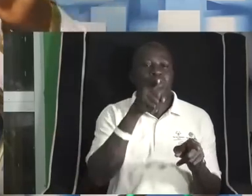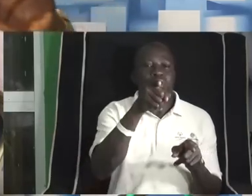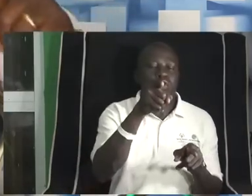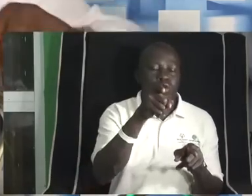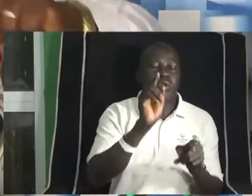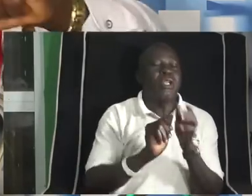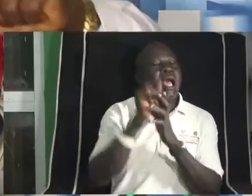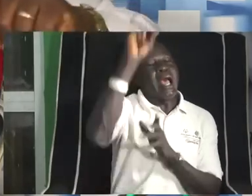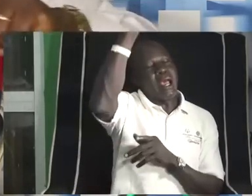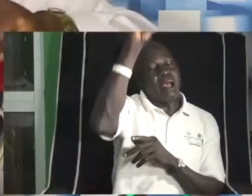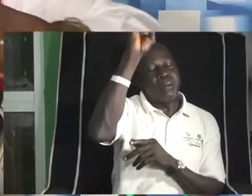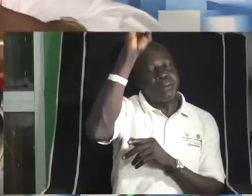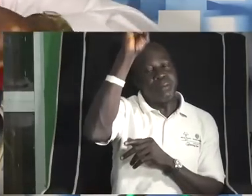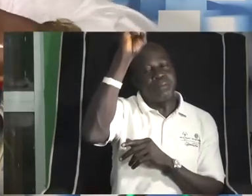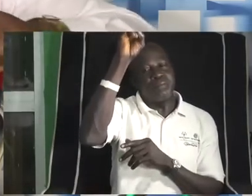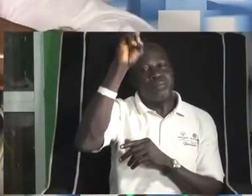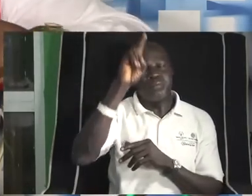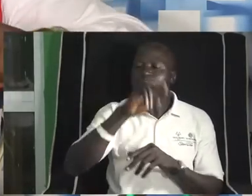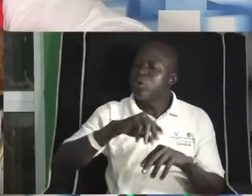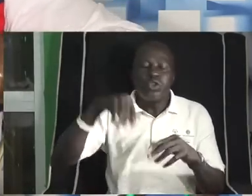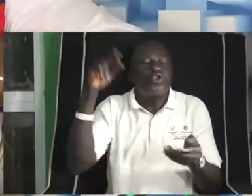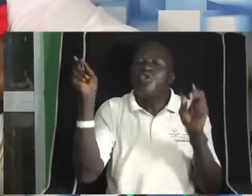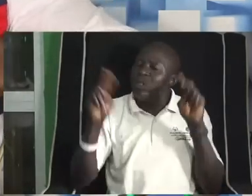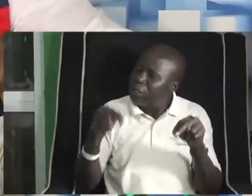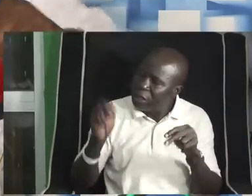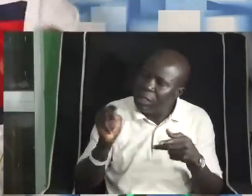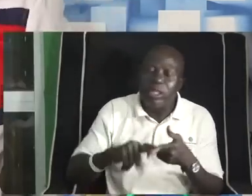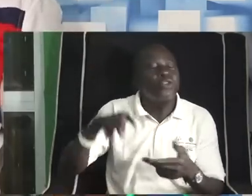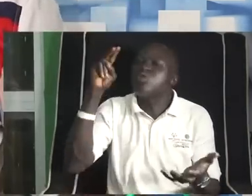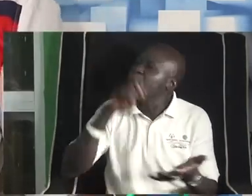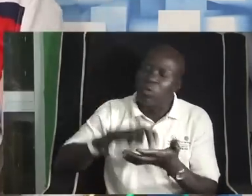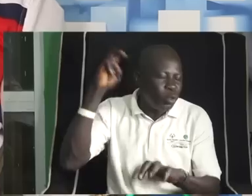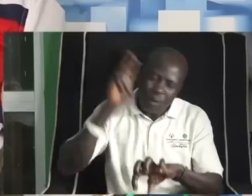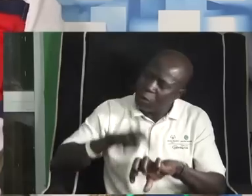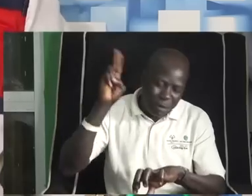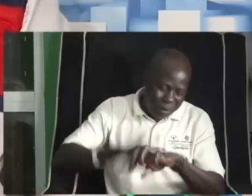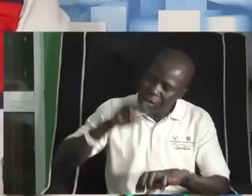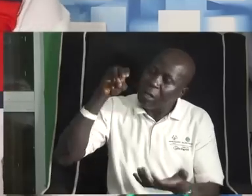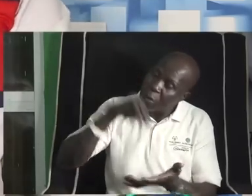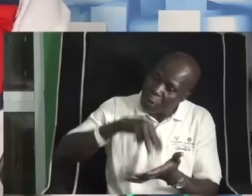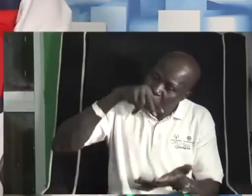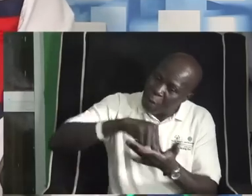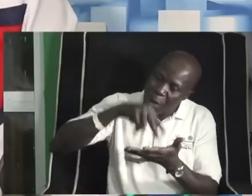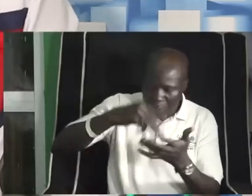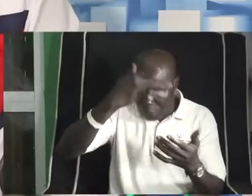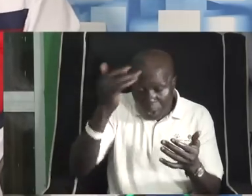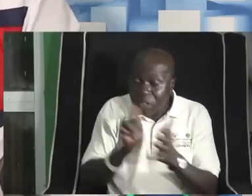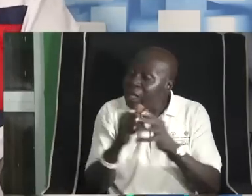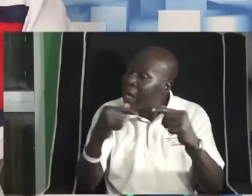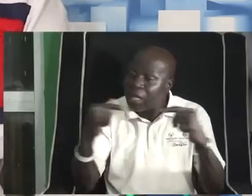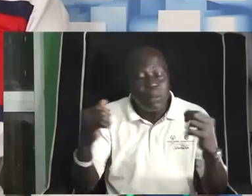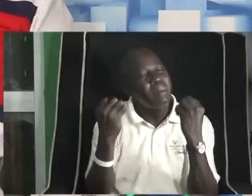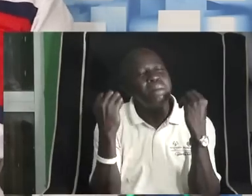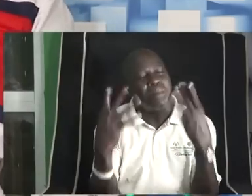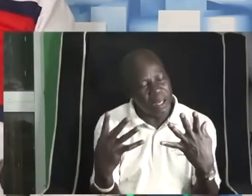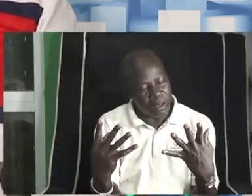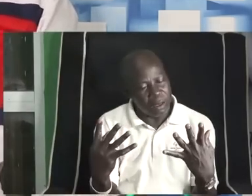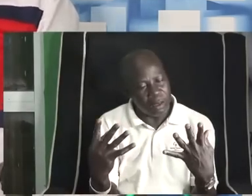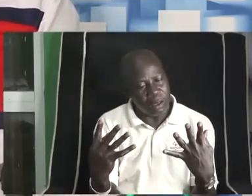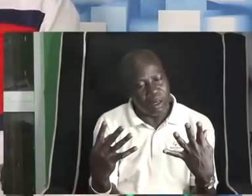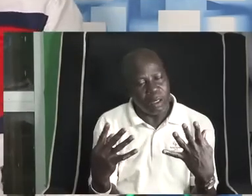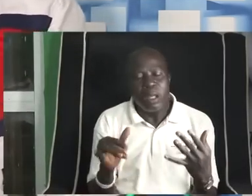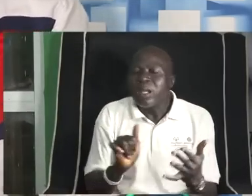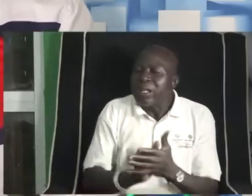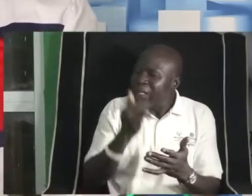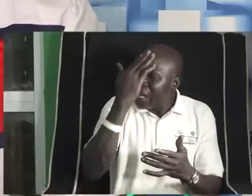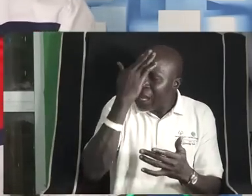wa loke. You dying so. O gbodo duro daada. Because they are all